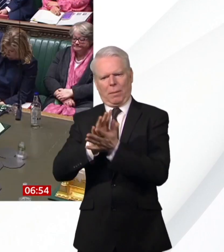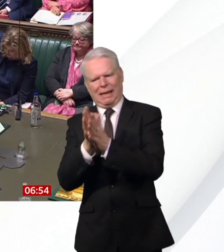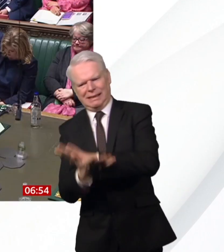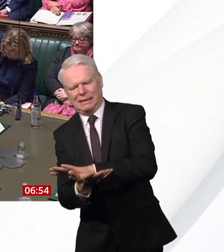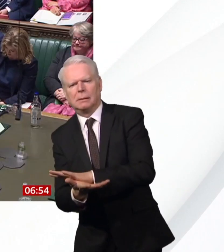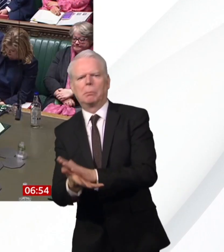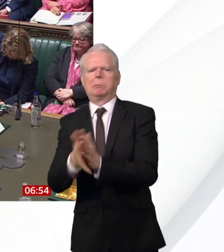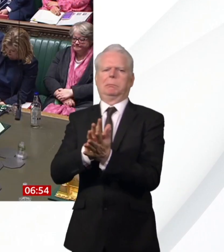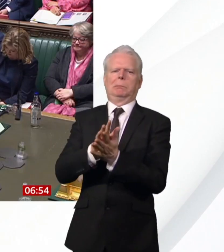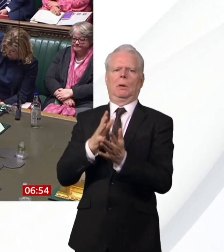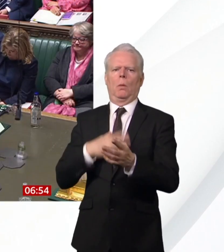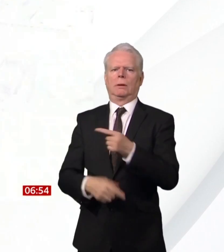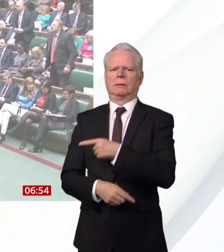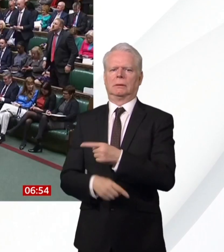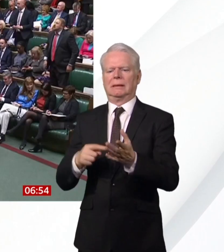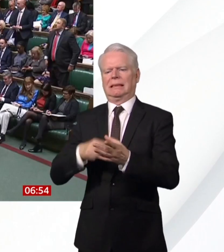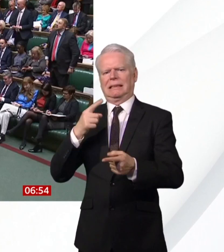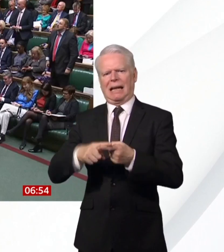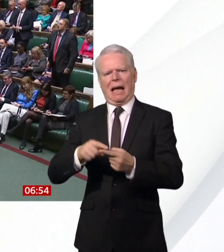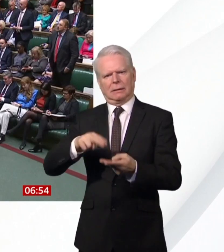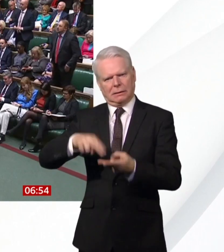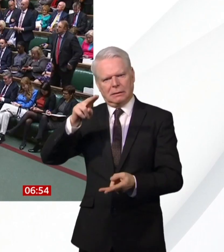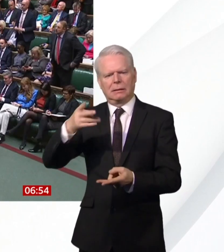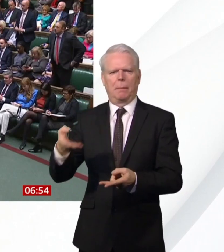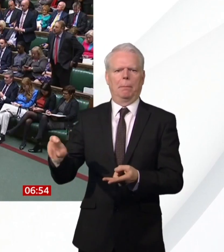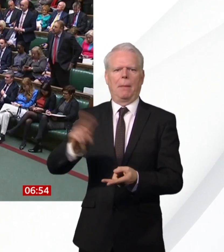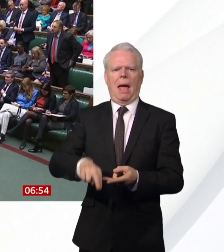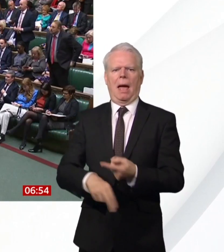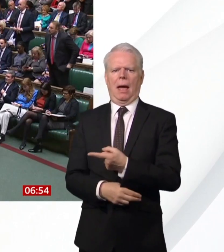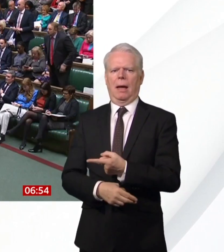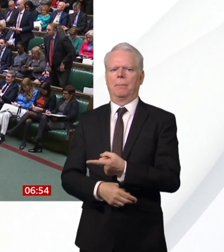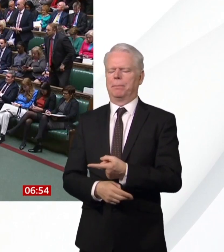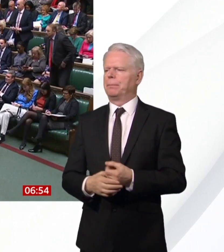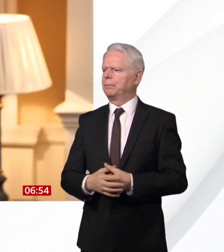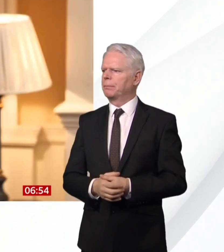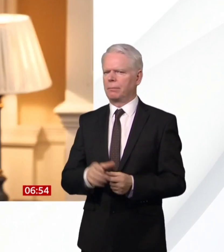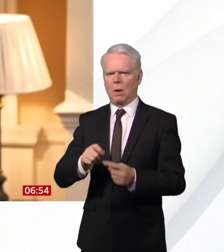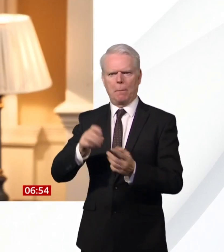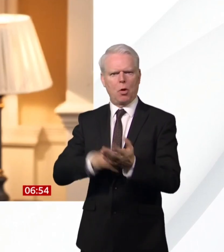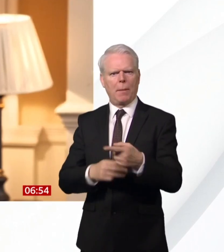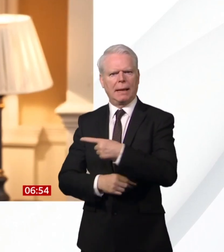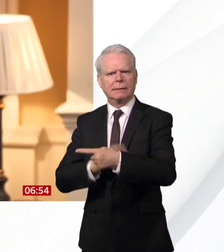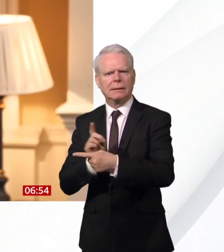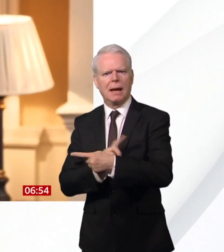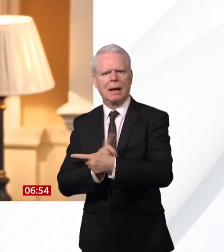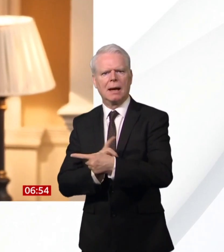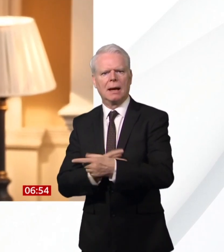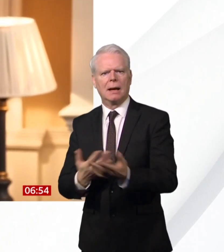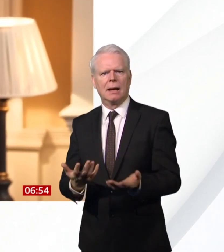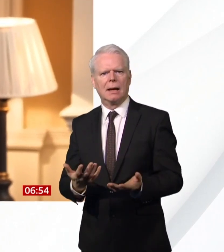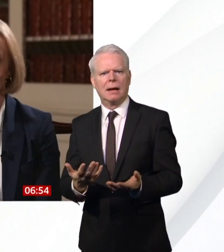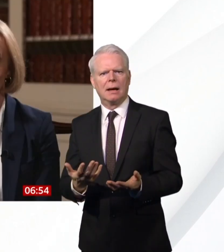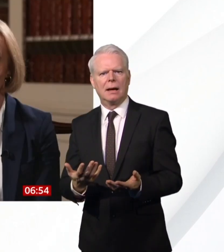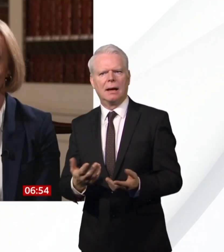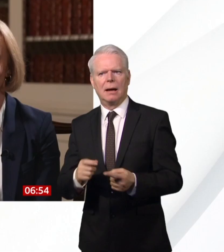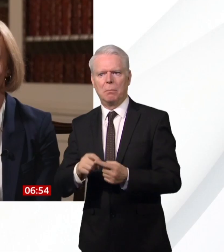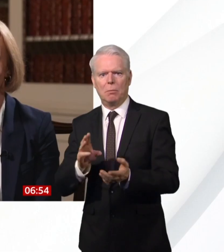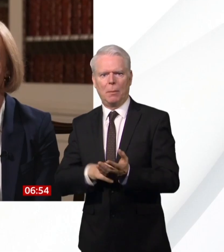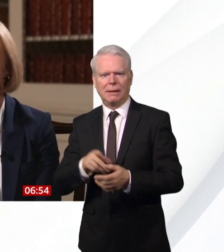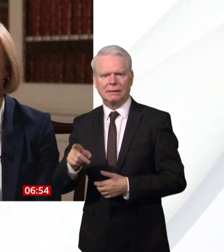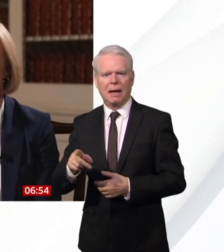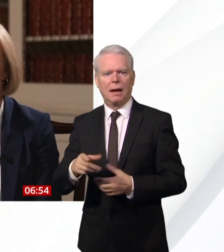Minister? The Prime Minister is not under a desk. Will you lead the Conservatives into the next general election? Well,